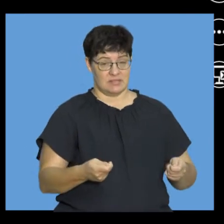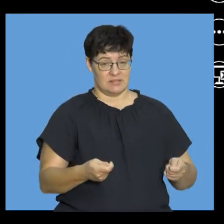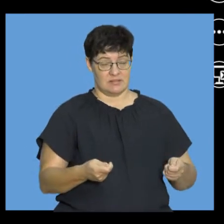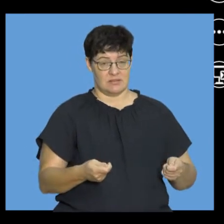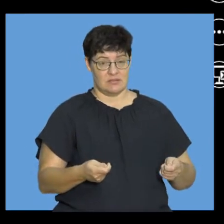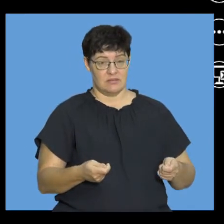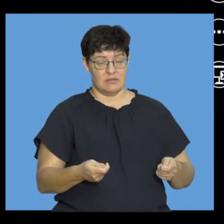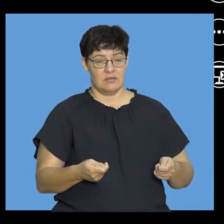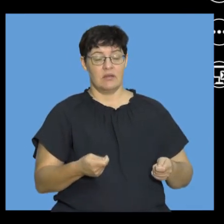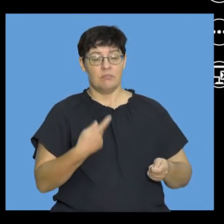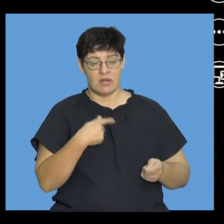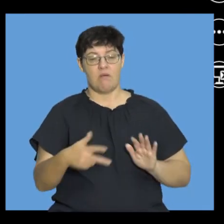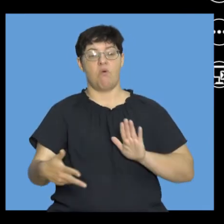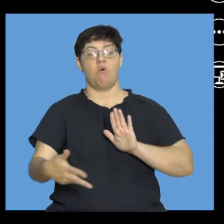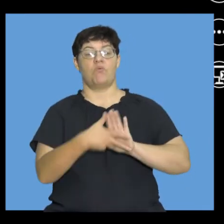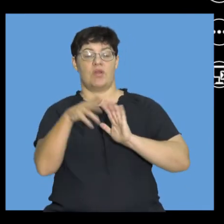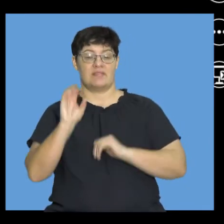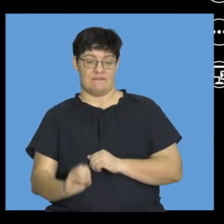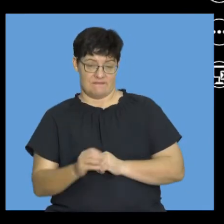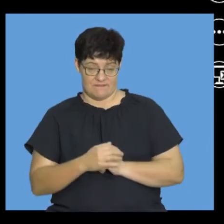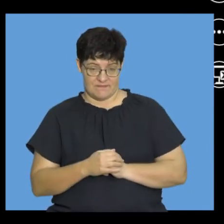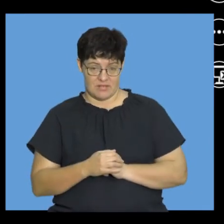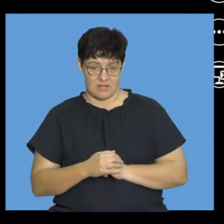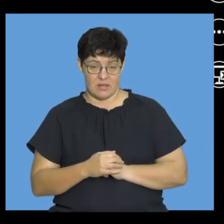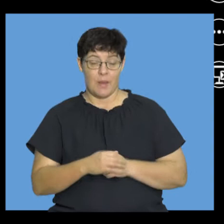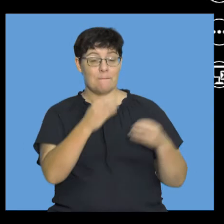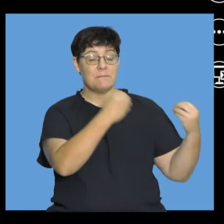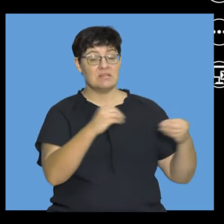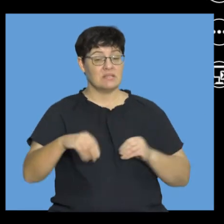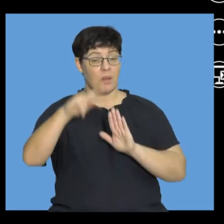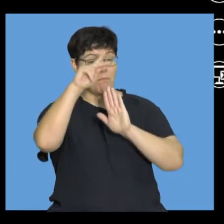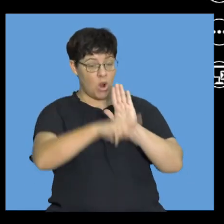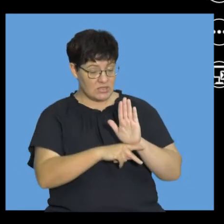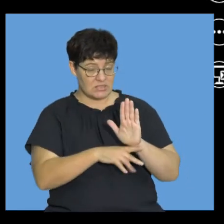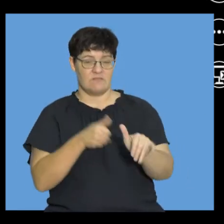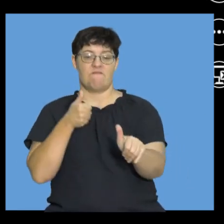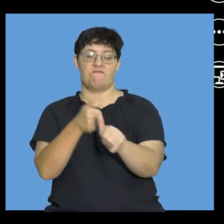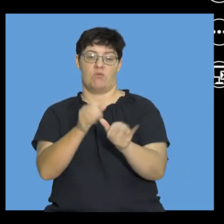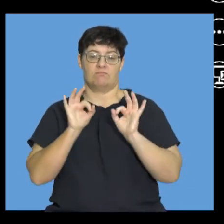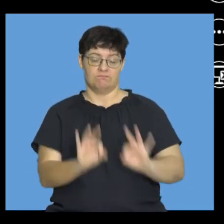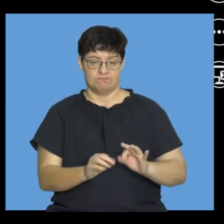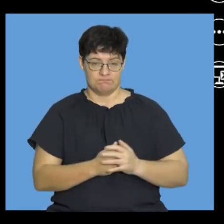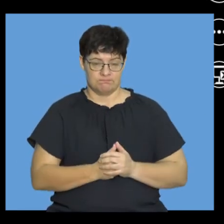is authorized and the policies of the business are adhered to.